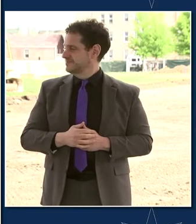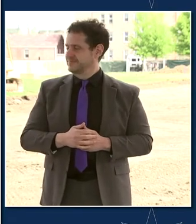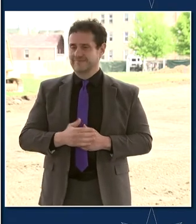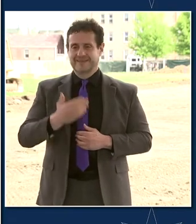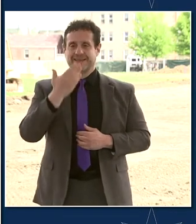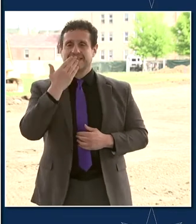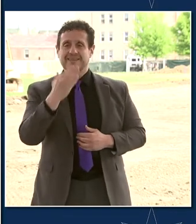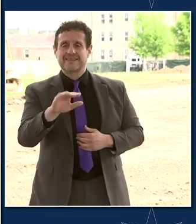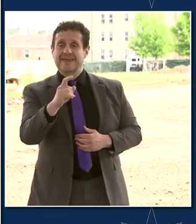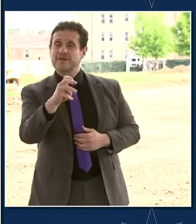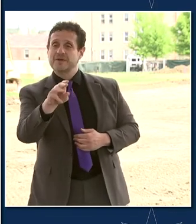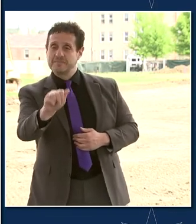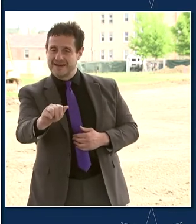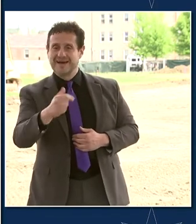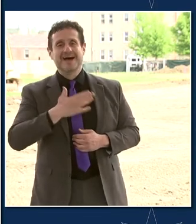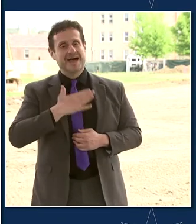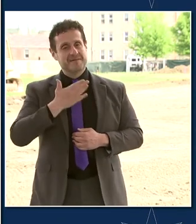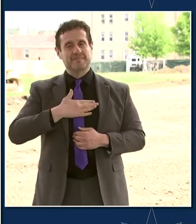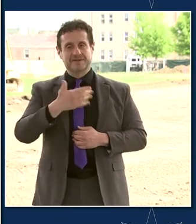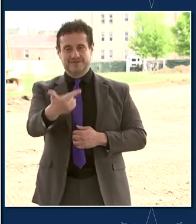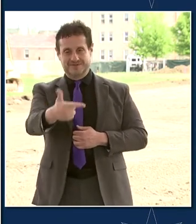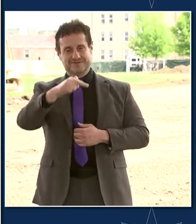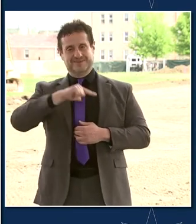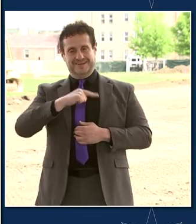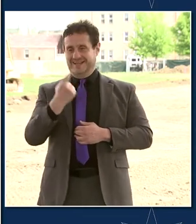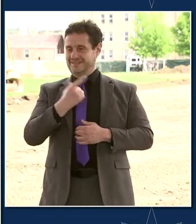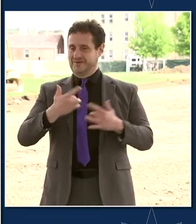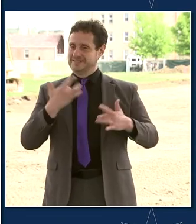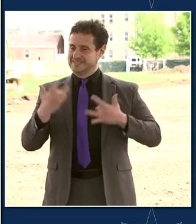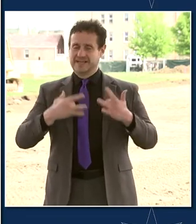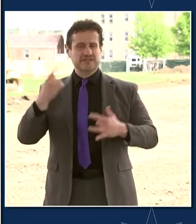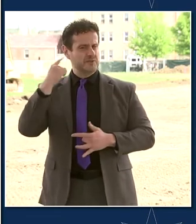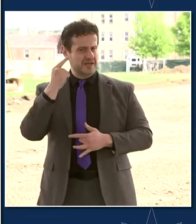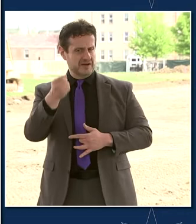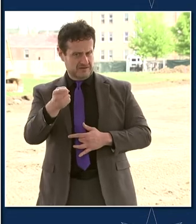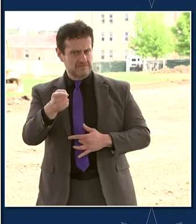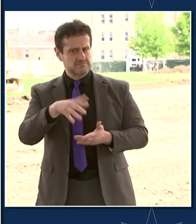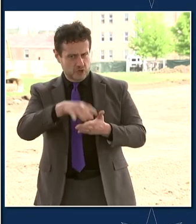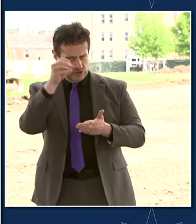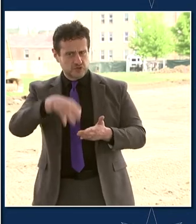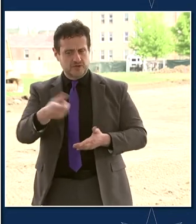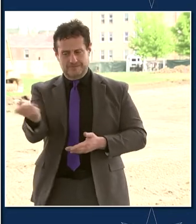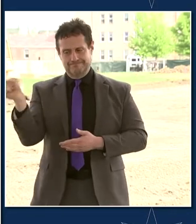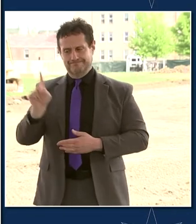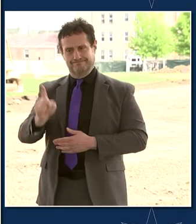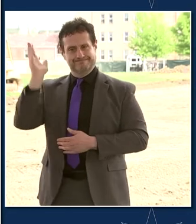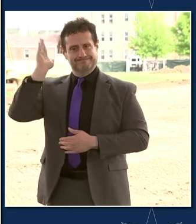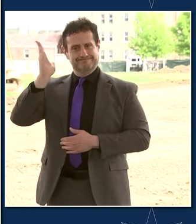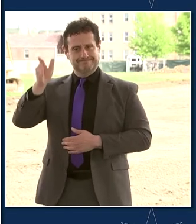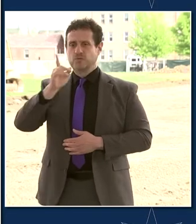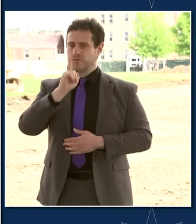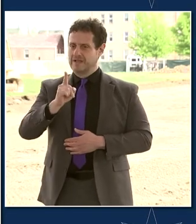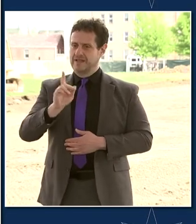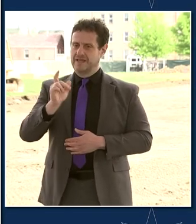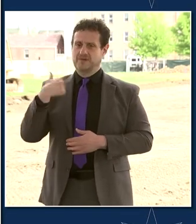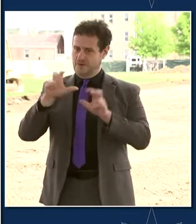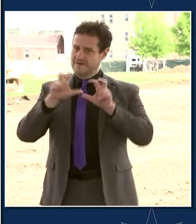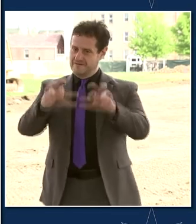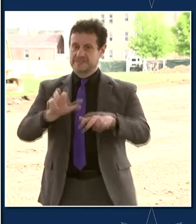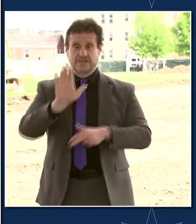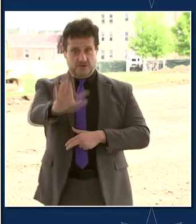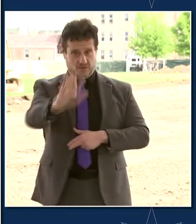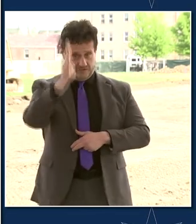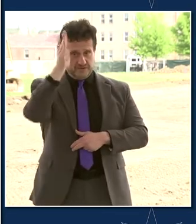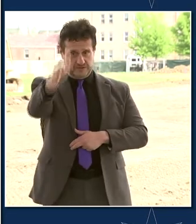Thank you, Jimena. So glad to speak after you. It's always exciting to hear from our students, because this is really an investment in your